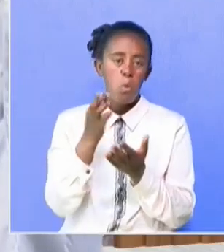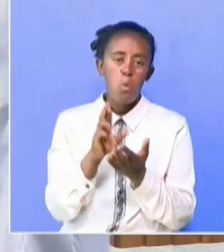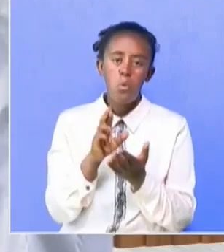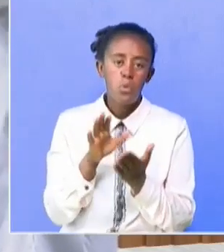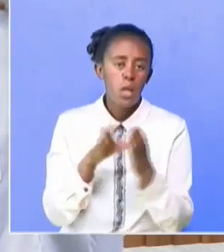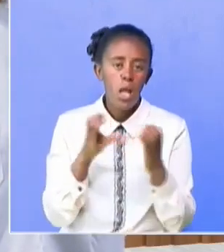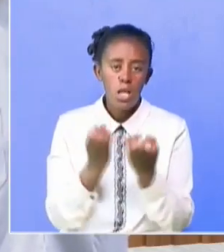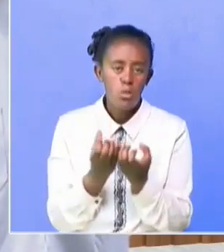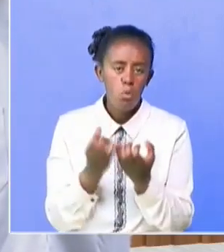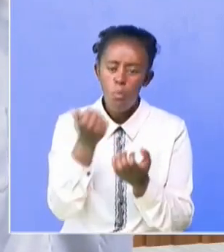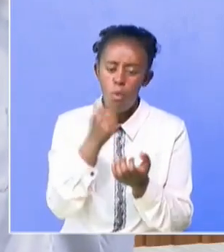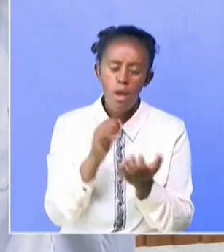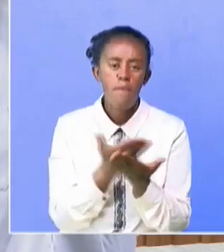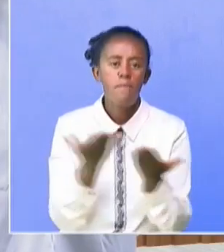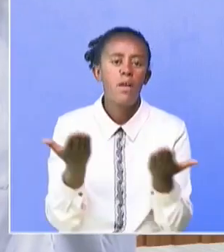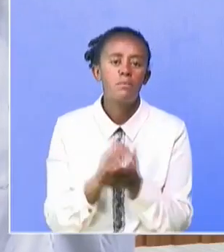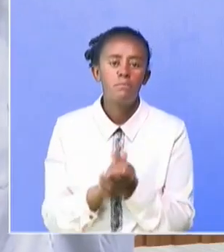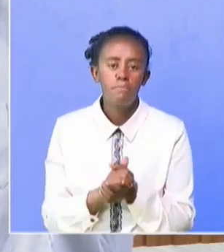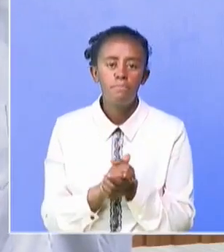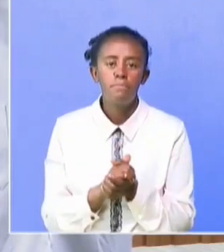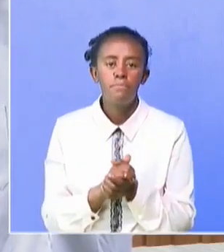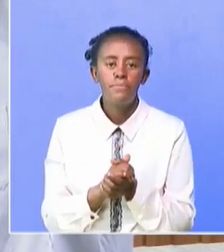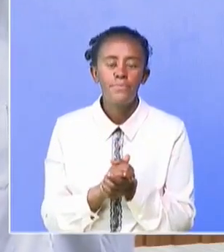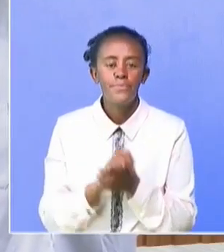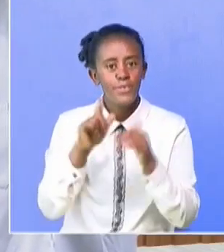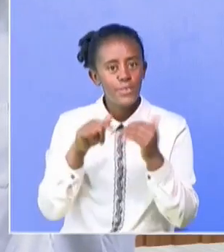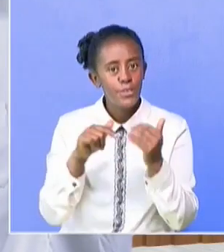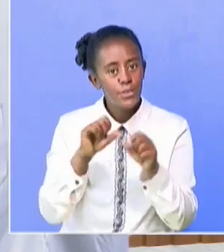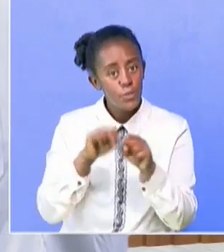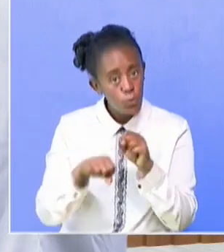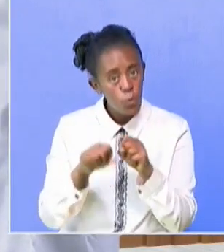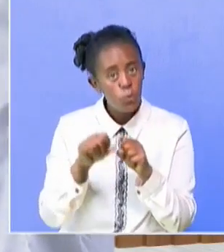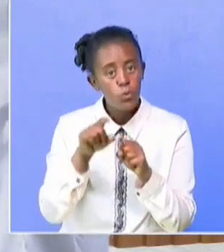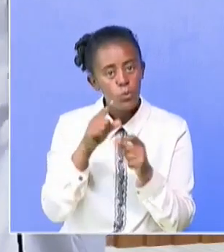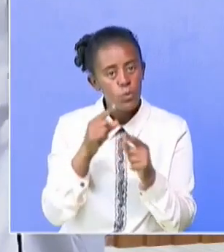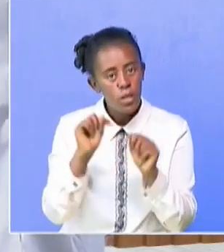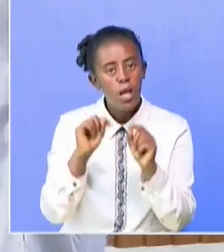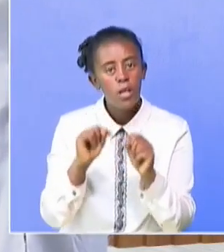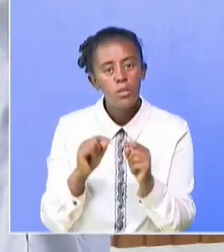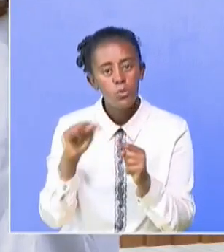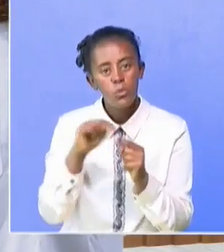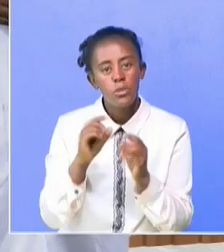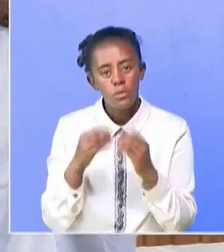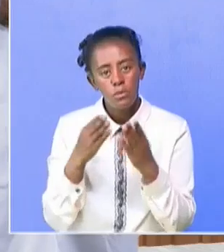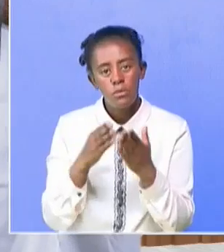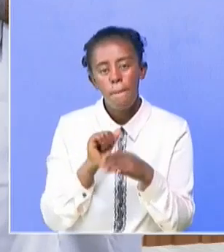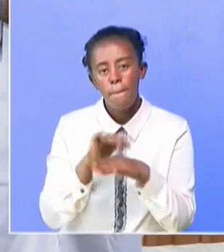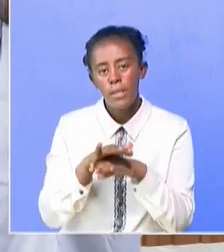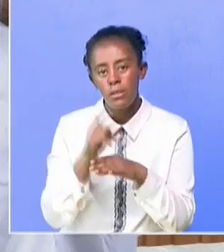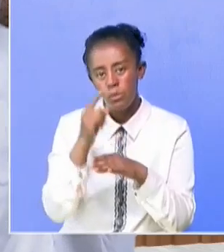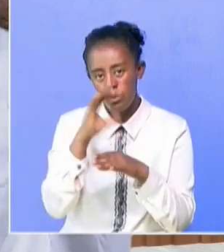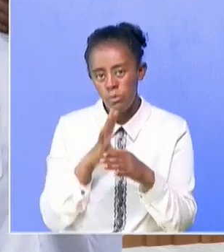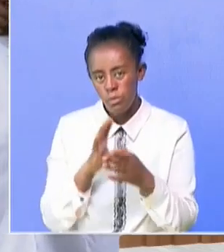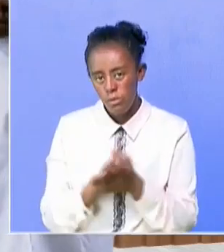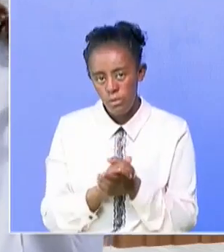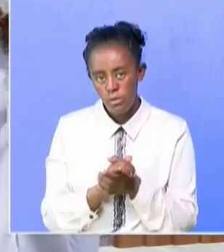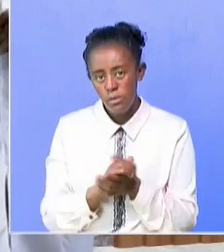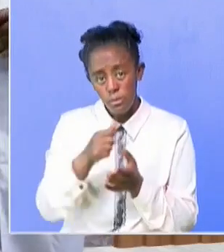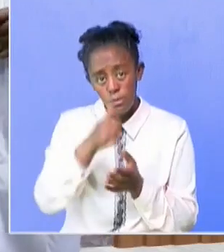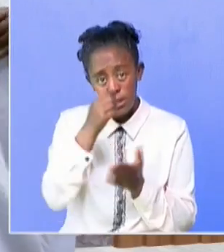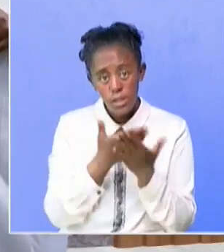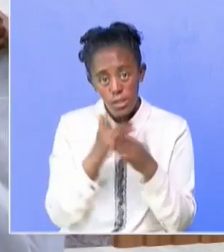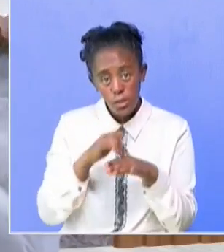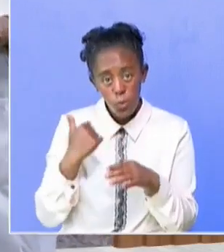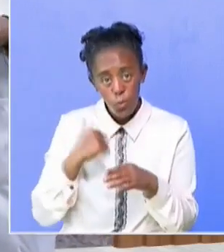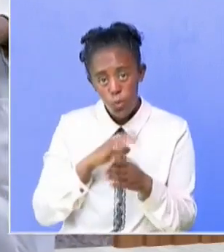in the classroom, wherever it is. So try to give a message to someone else. The main thing that you